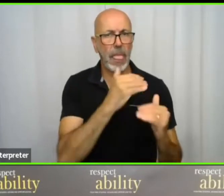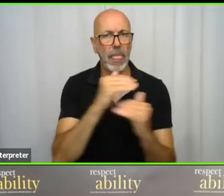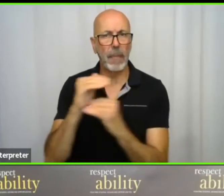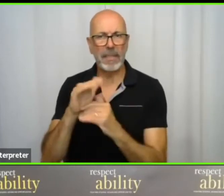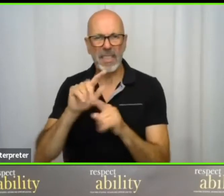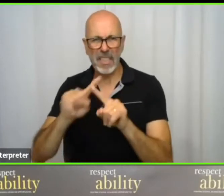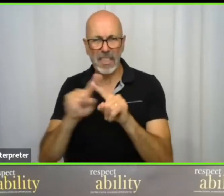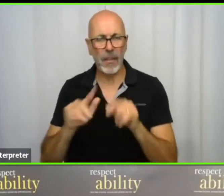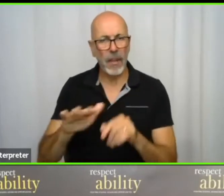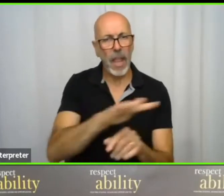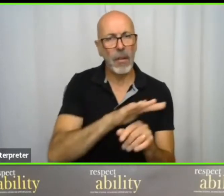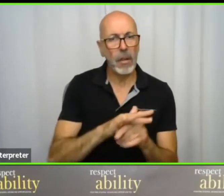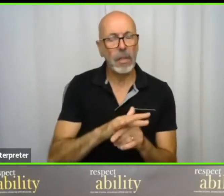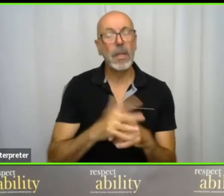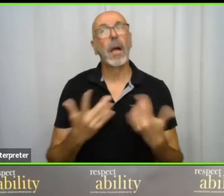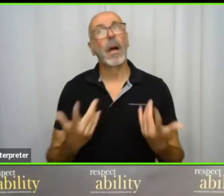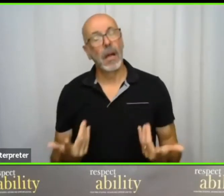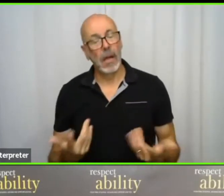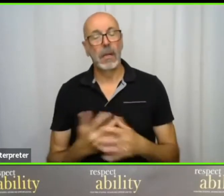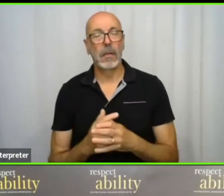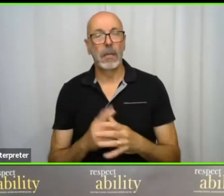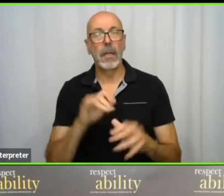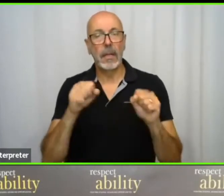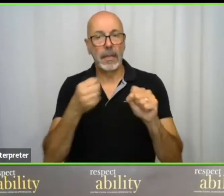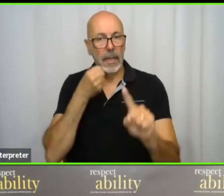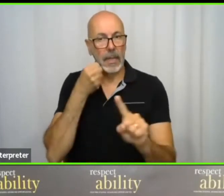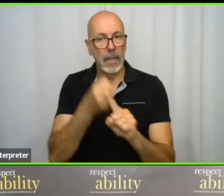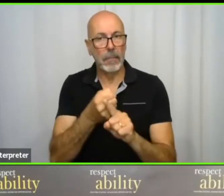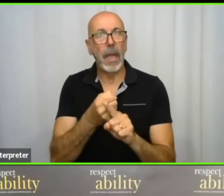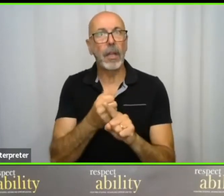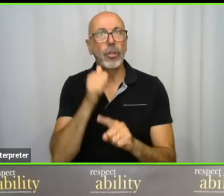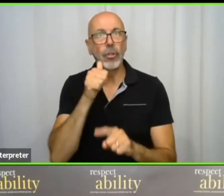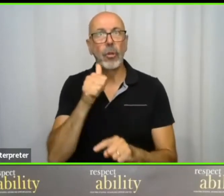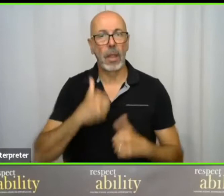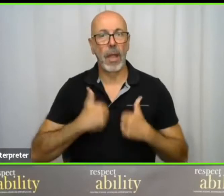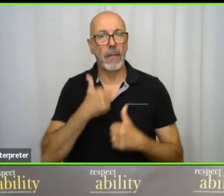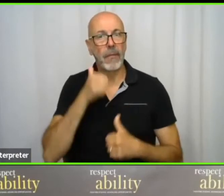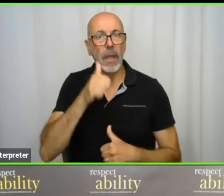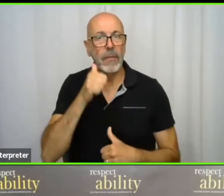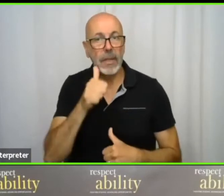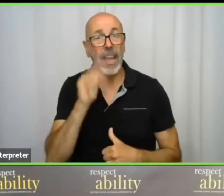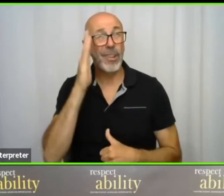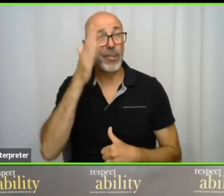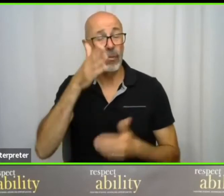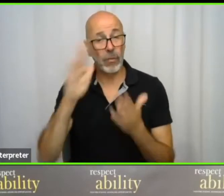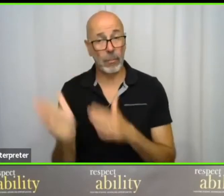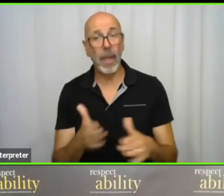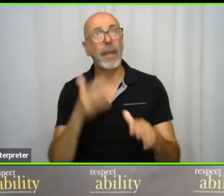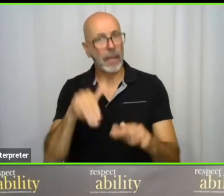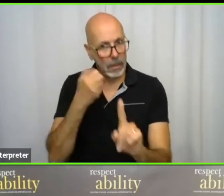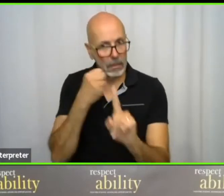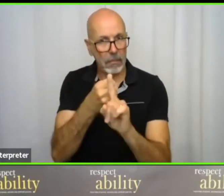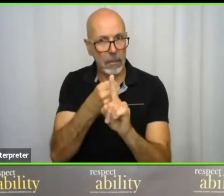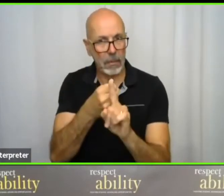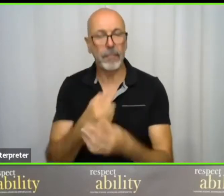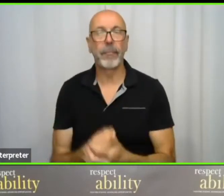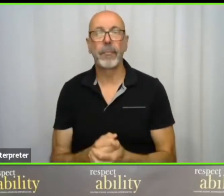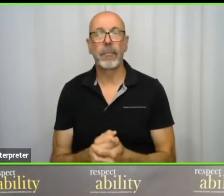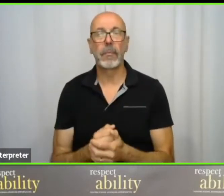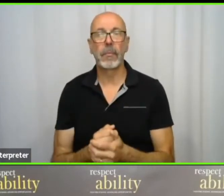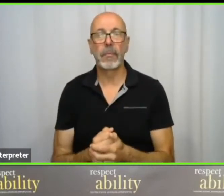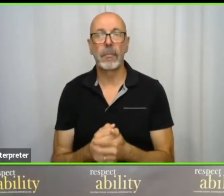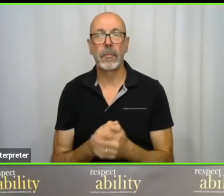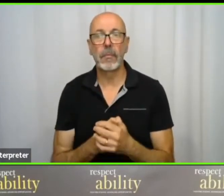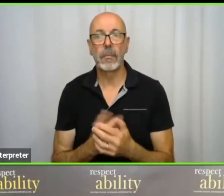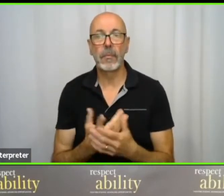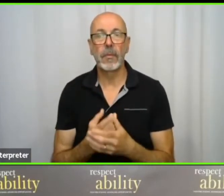areas, it can truly impact your day-to-day life and your future planning. So like in Maryland, I can't save more